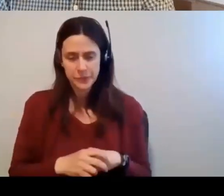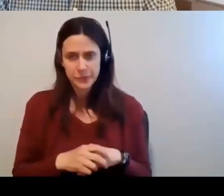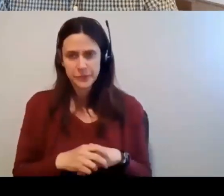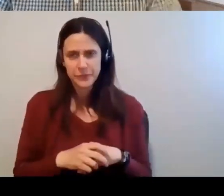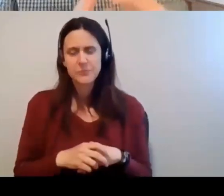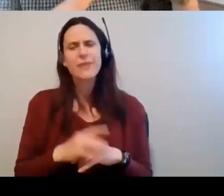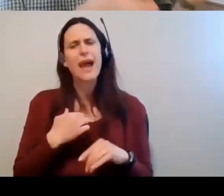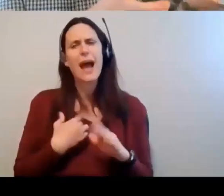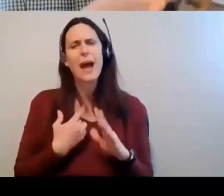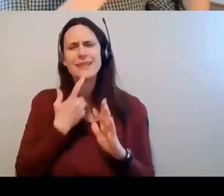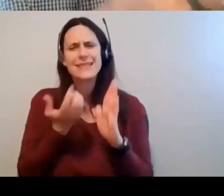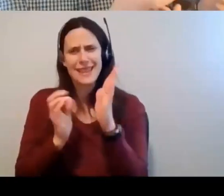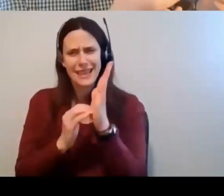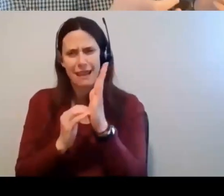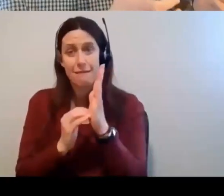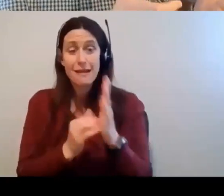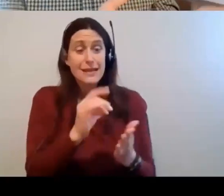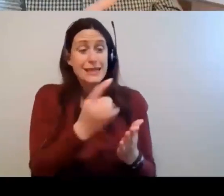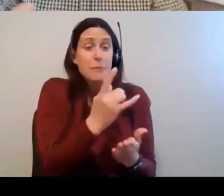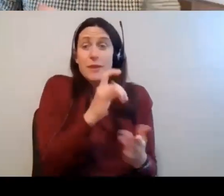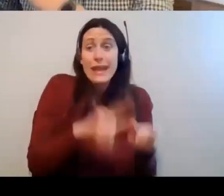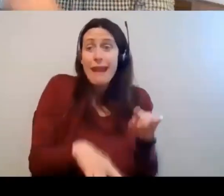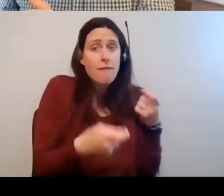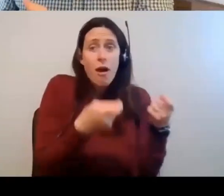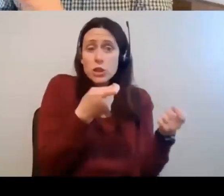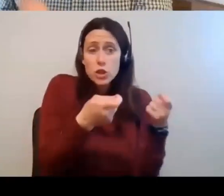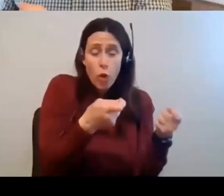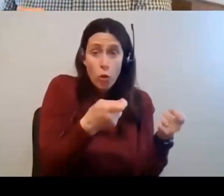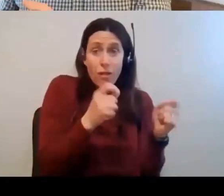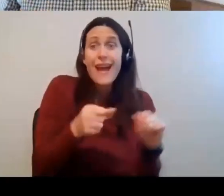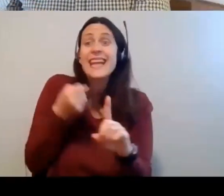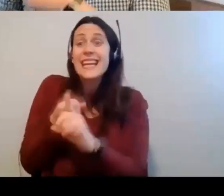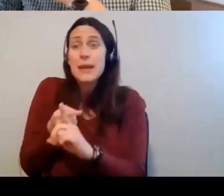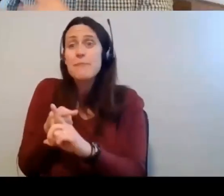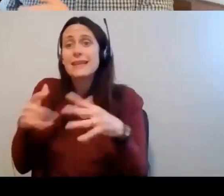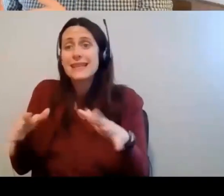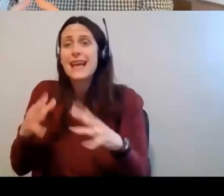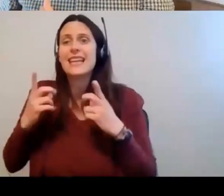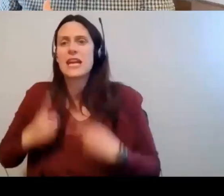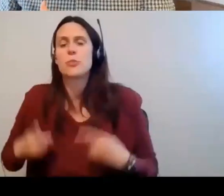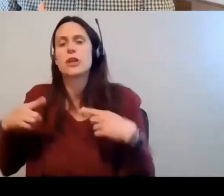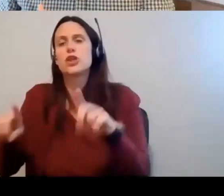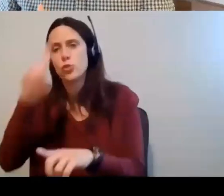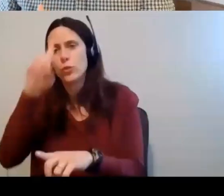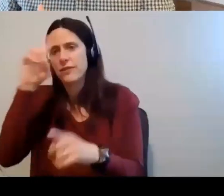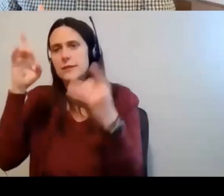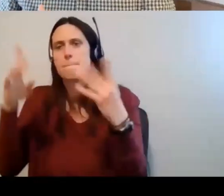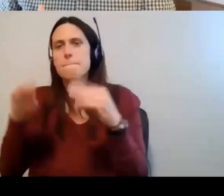Say that one more time. Something that we have no control over can impact our anxiety and depression during a pandemic right